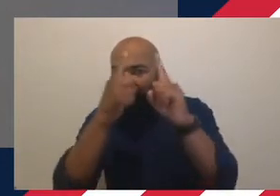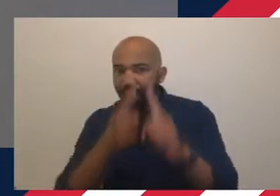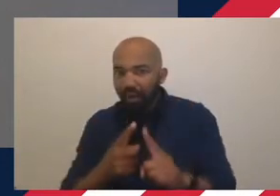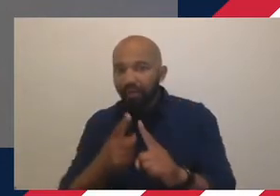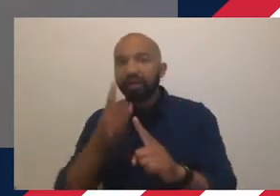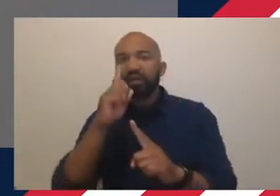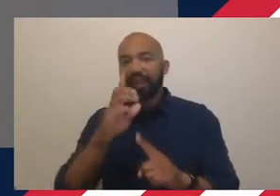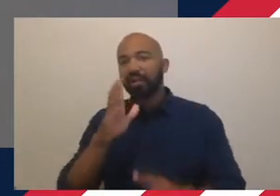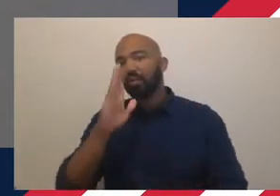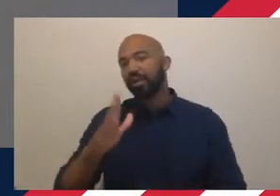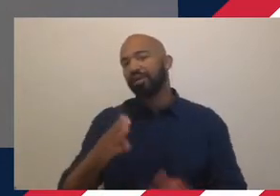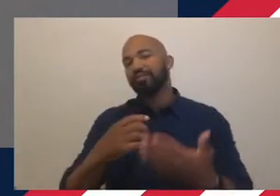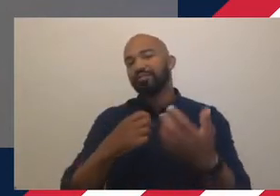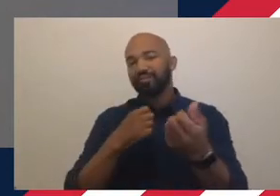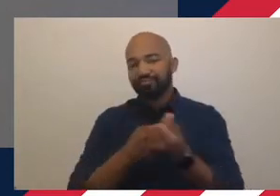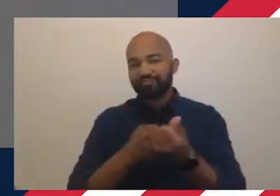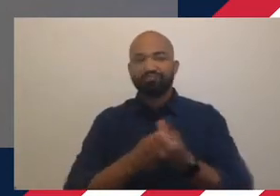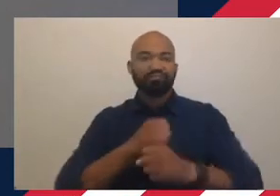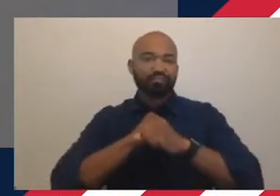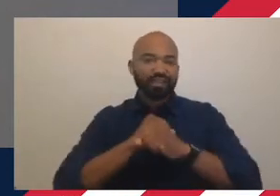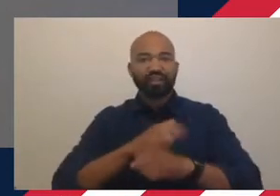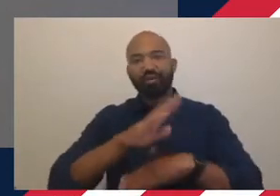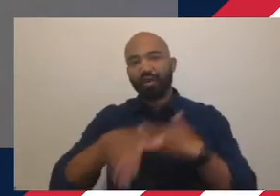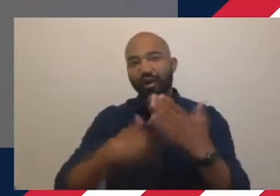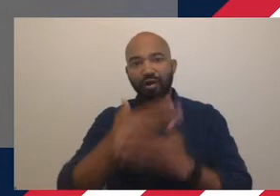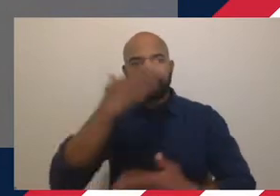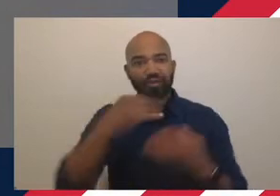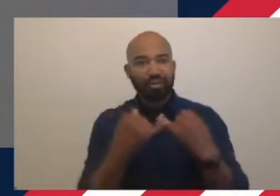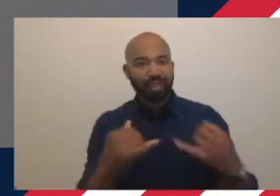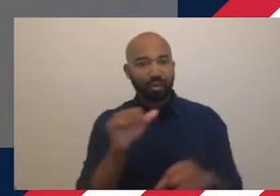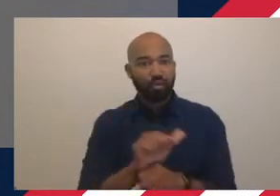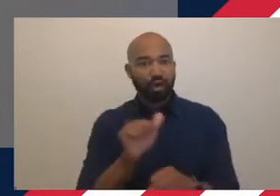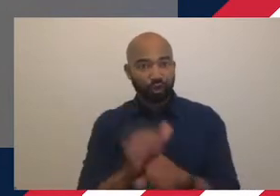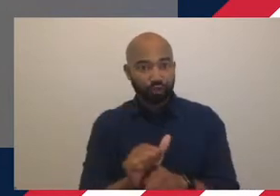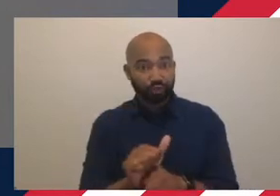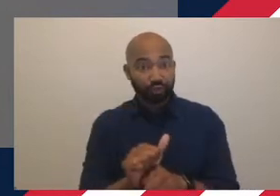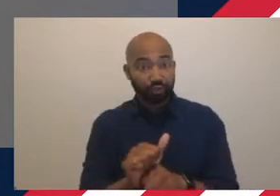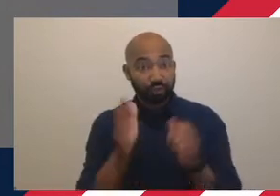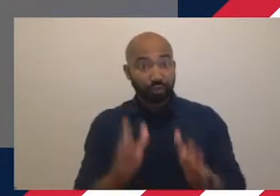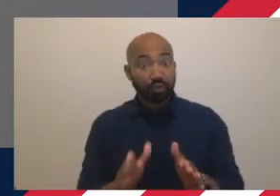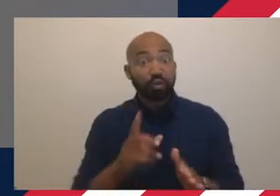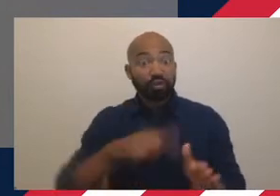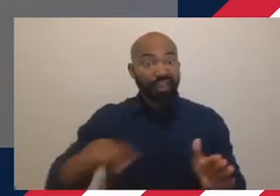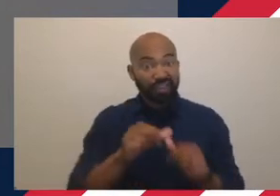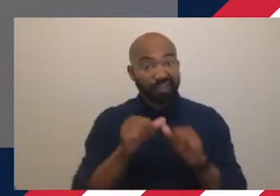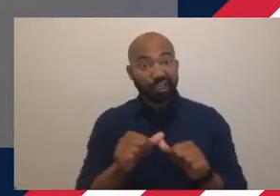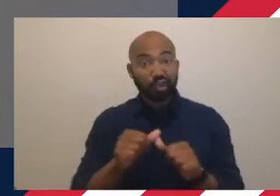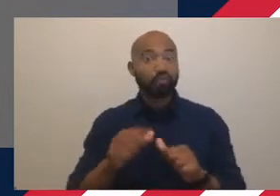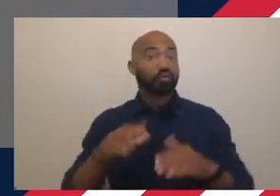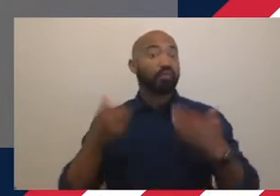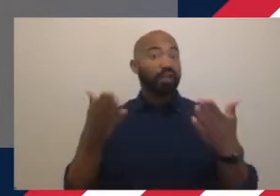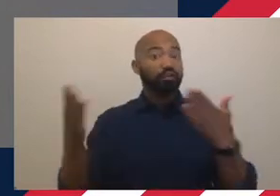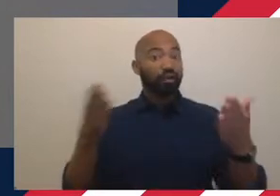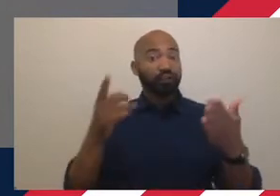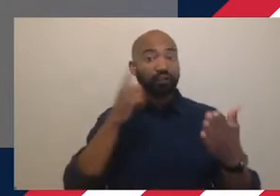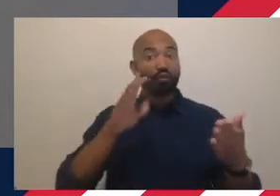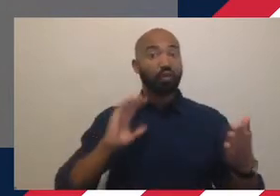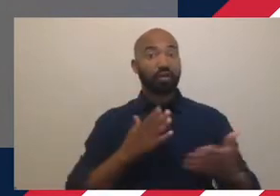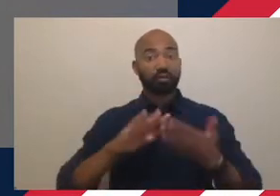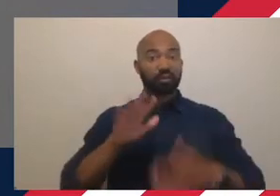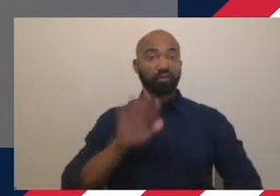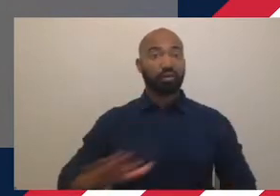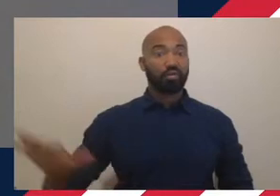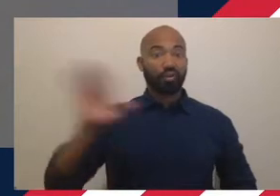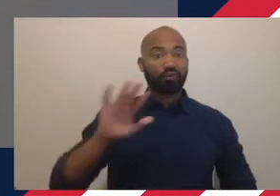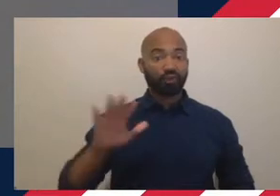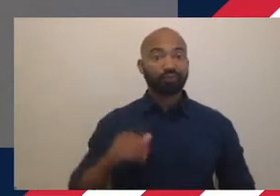frontline workers as they continue to serve our communities across America. We